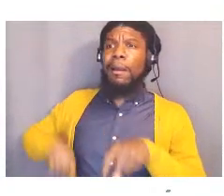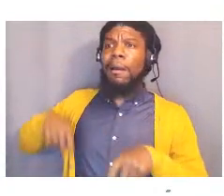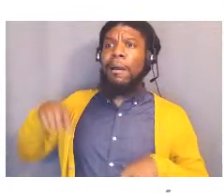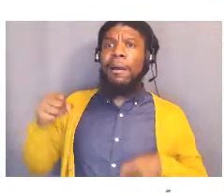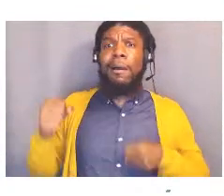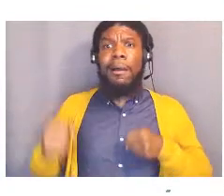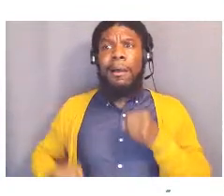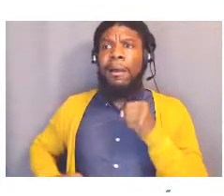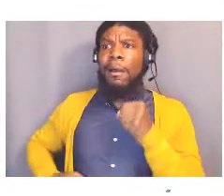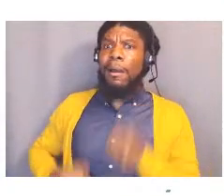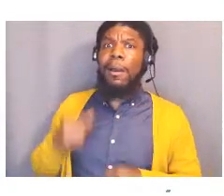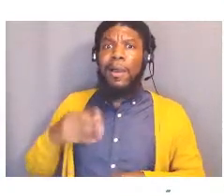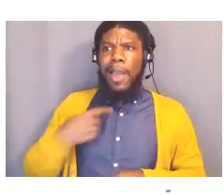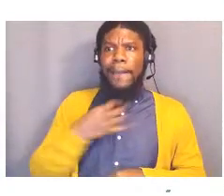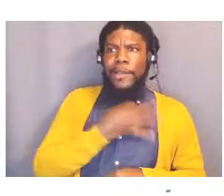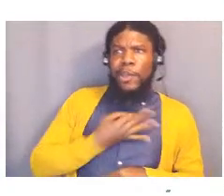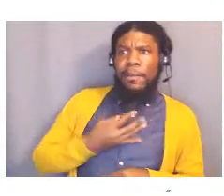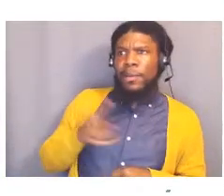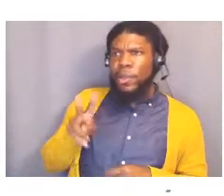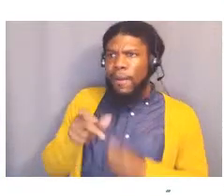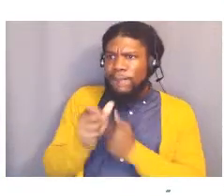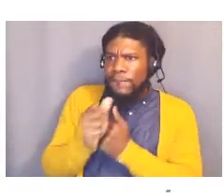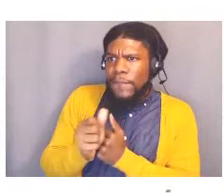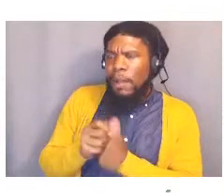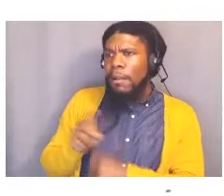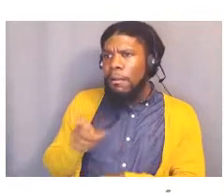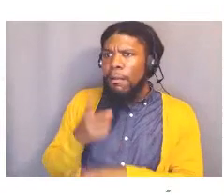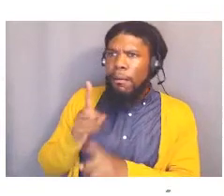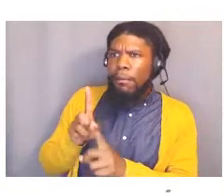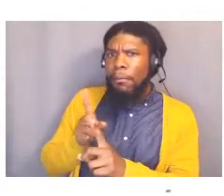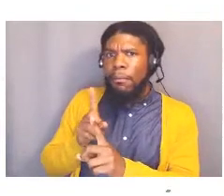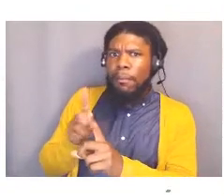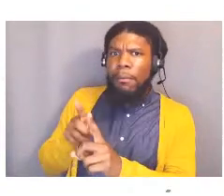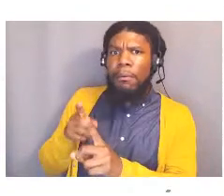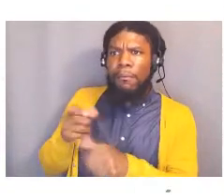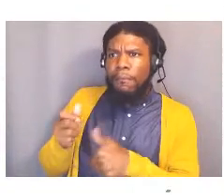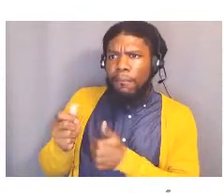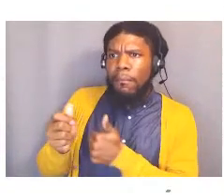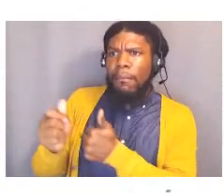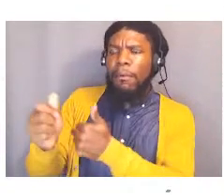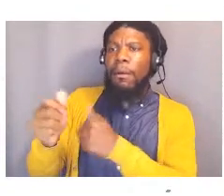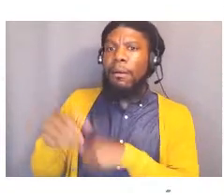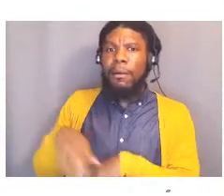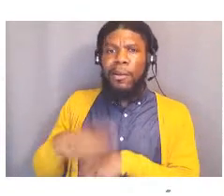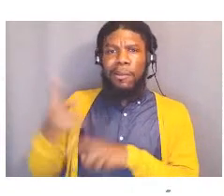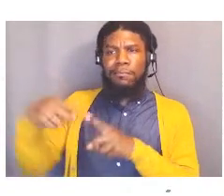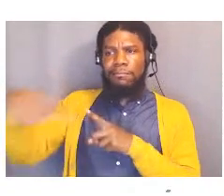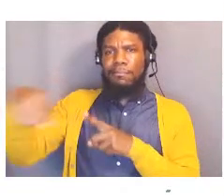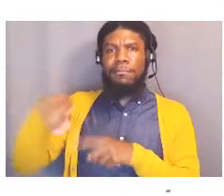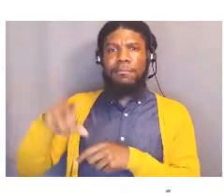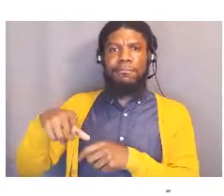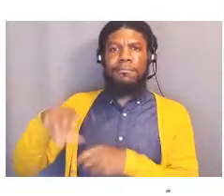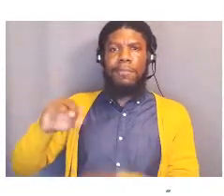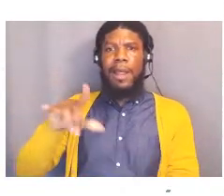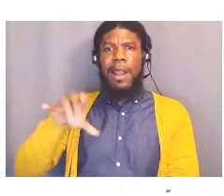be, so I follows him all the way about a mile to the Bucktown store. And when he went in that front door and out the back, the